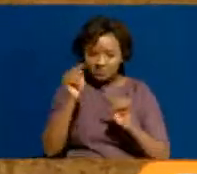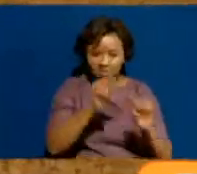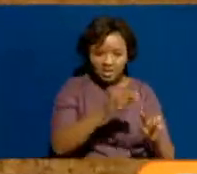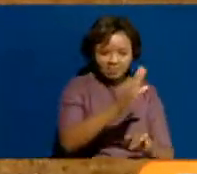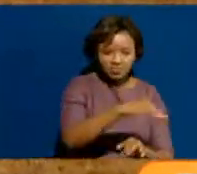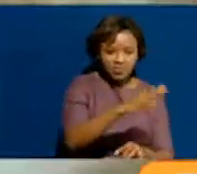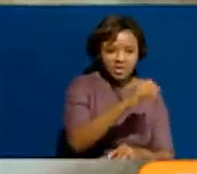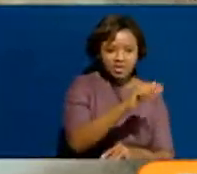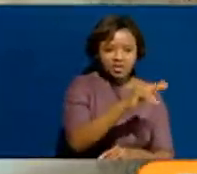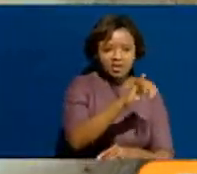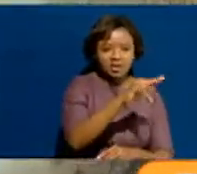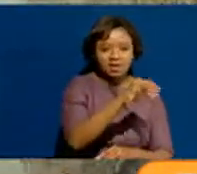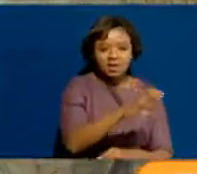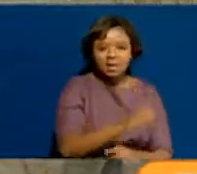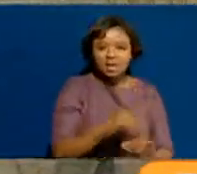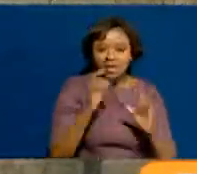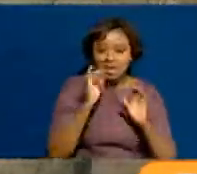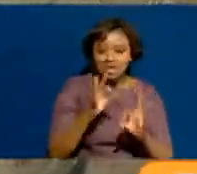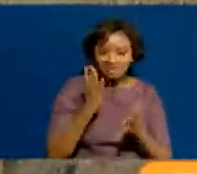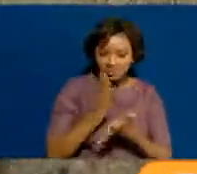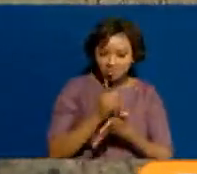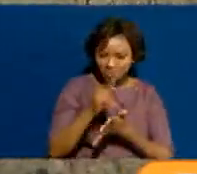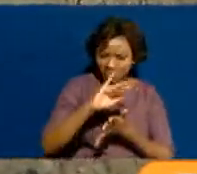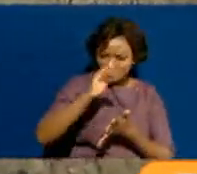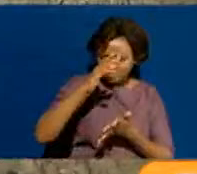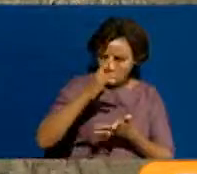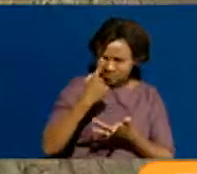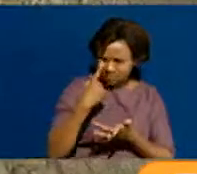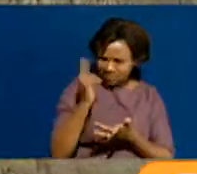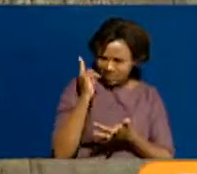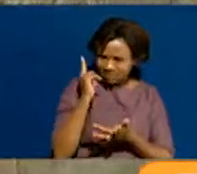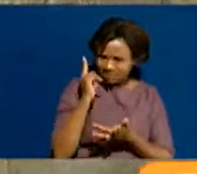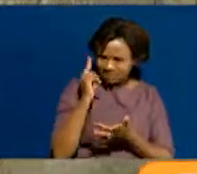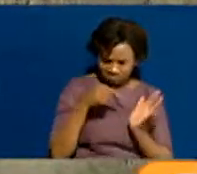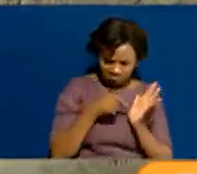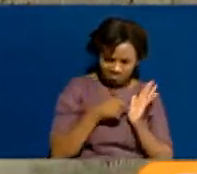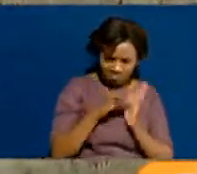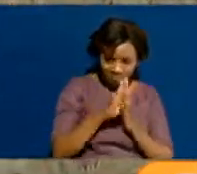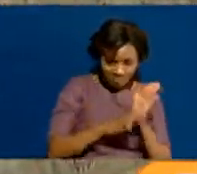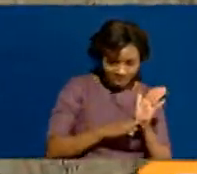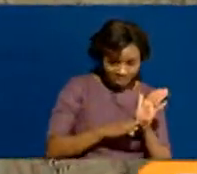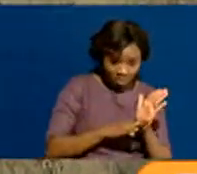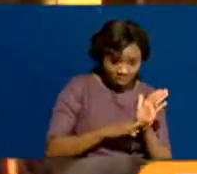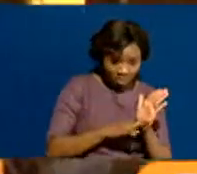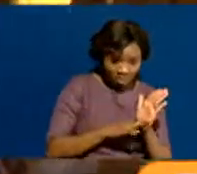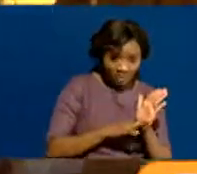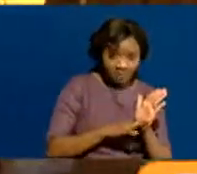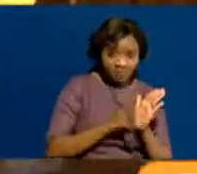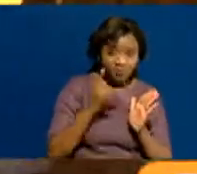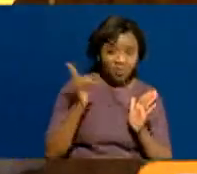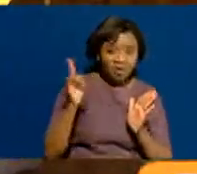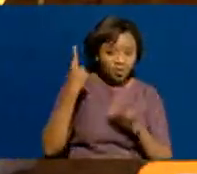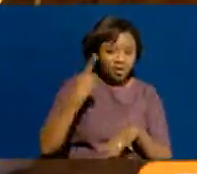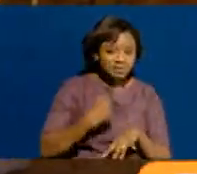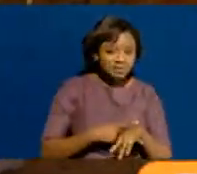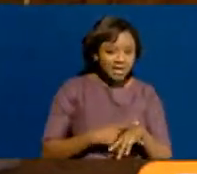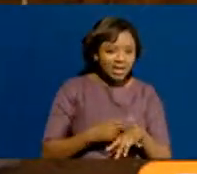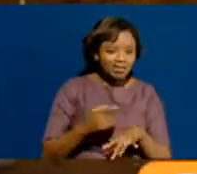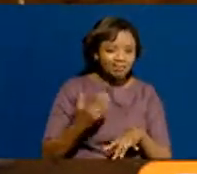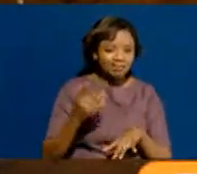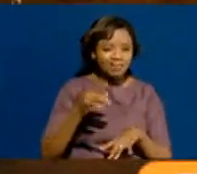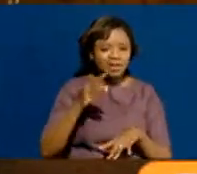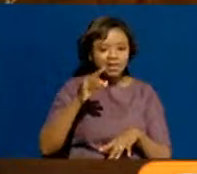whether this mountain is the exact one that was recorded in the Bible. Mount Sinai was at one time under